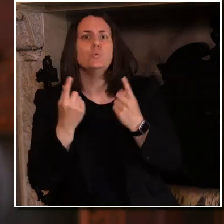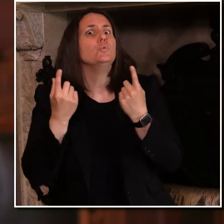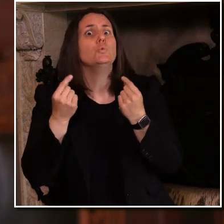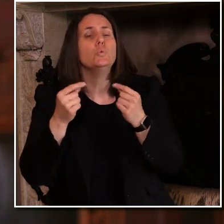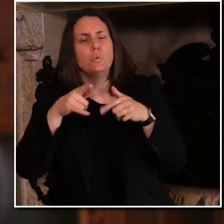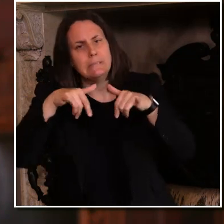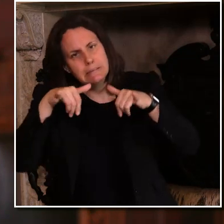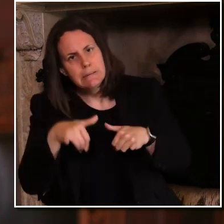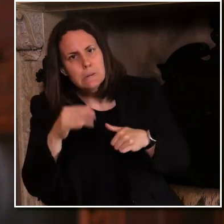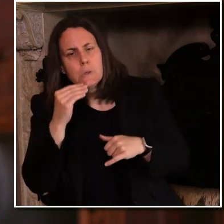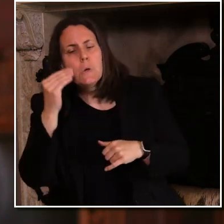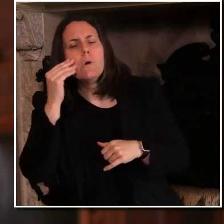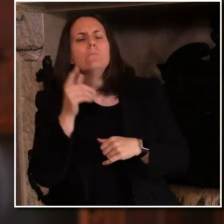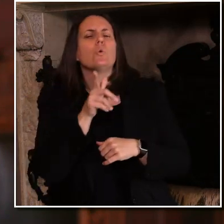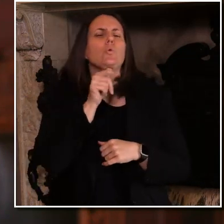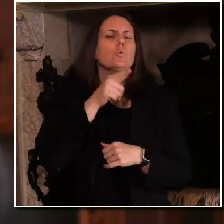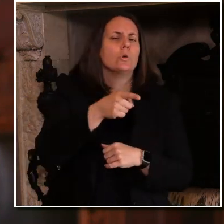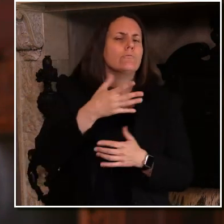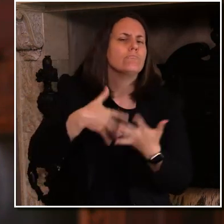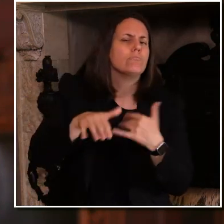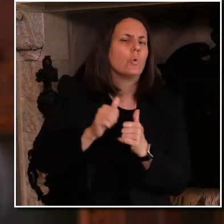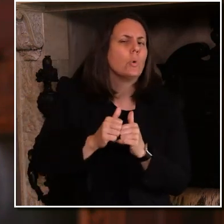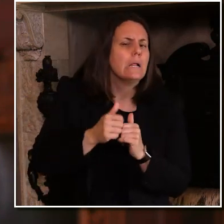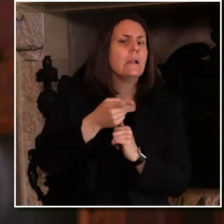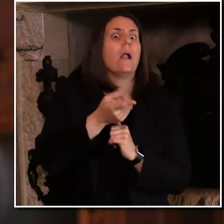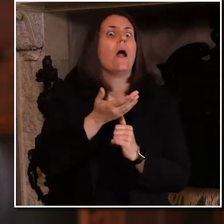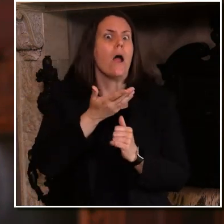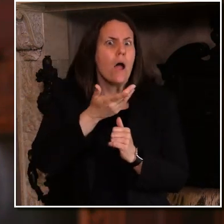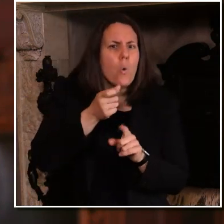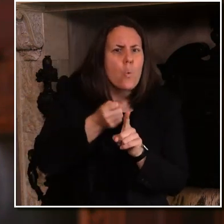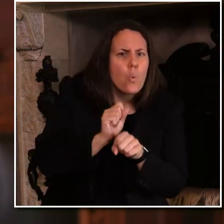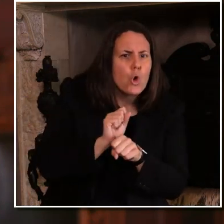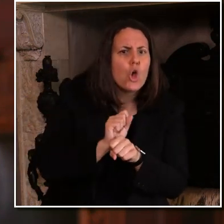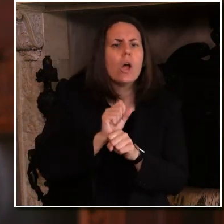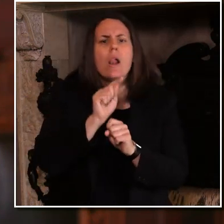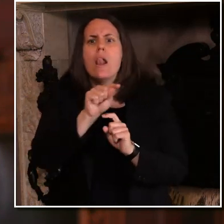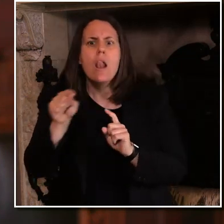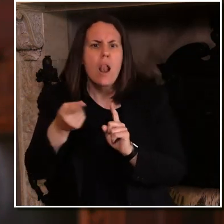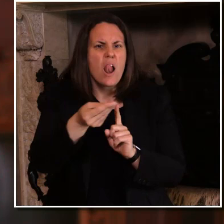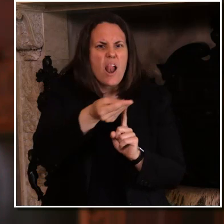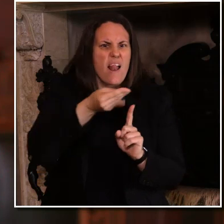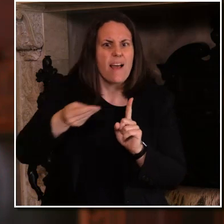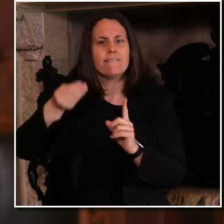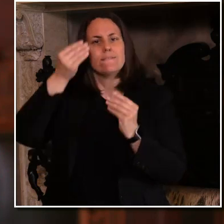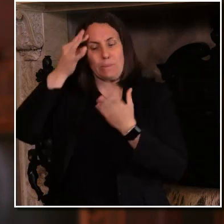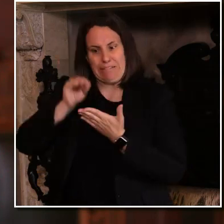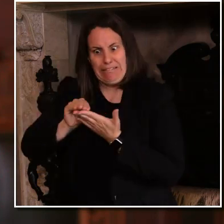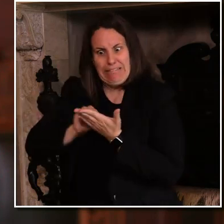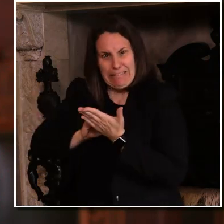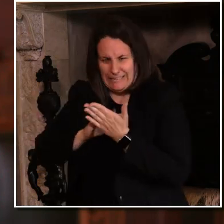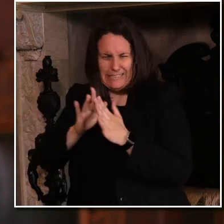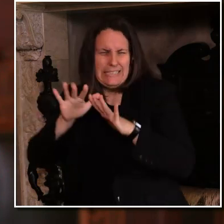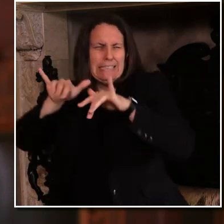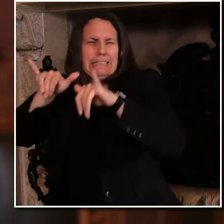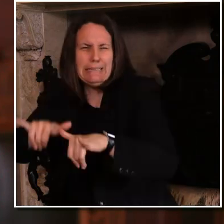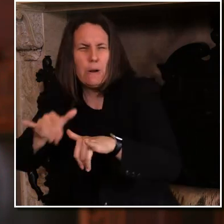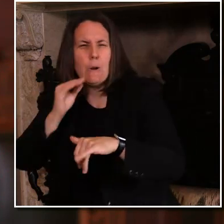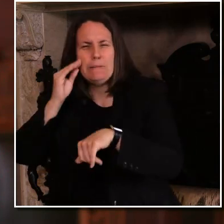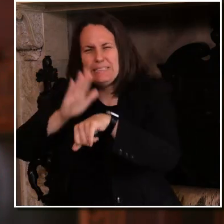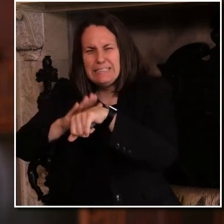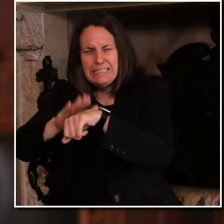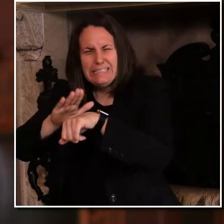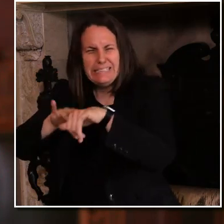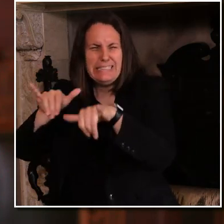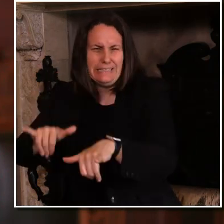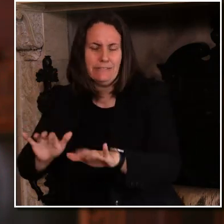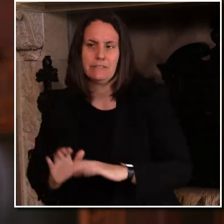tests. For example, a single positive test in a long-term care facility, such as a nursing home,